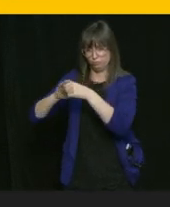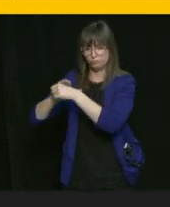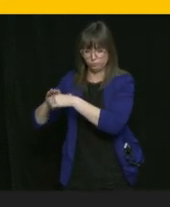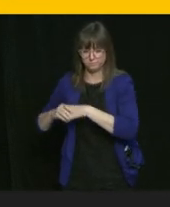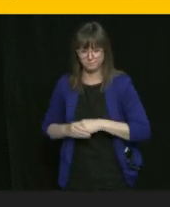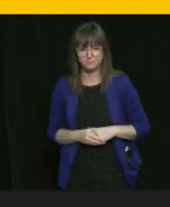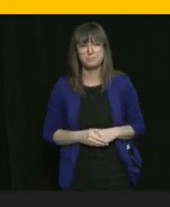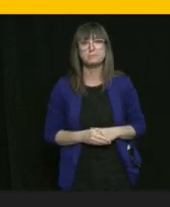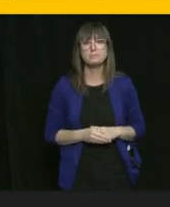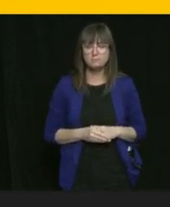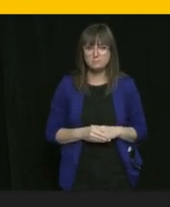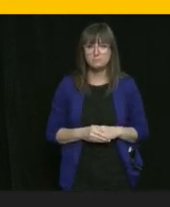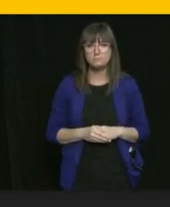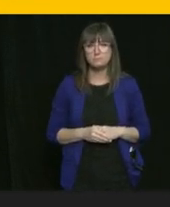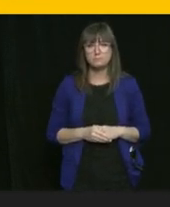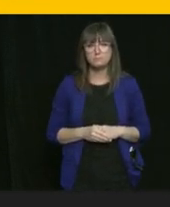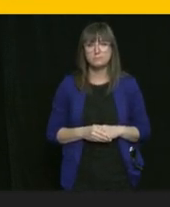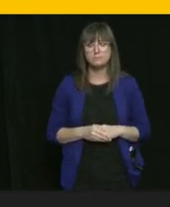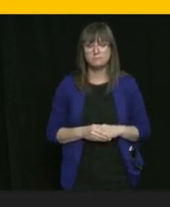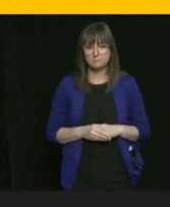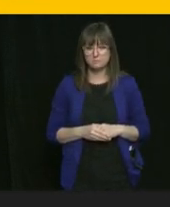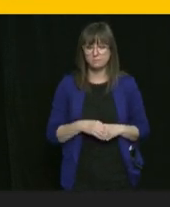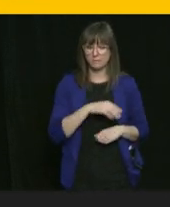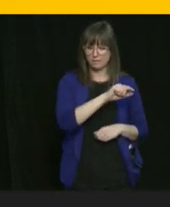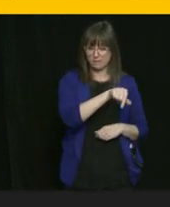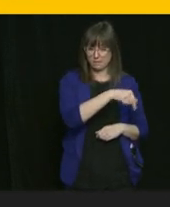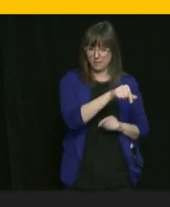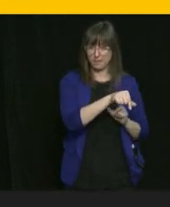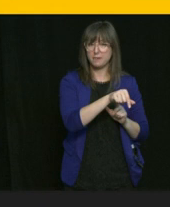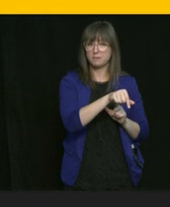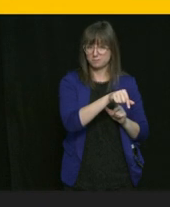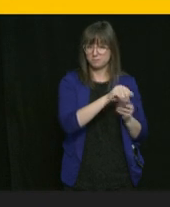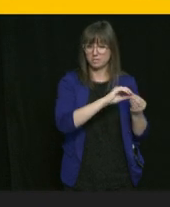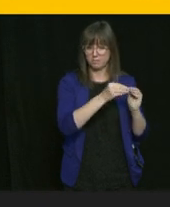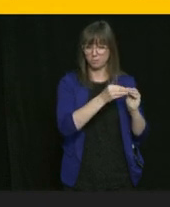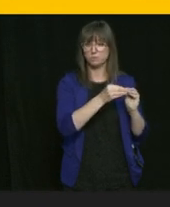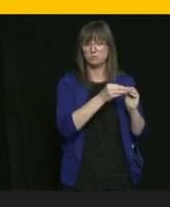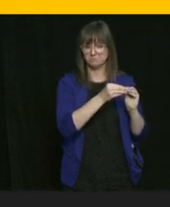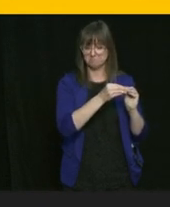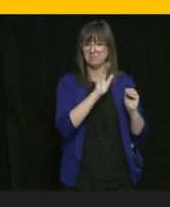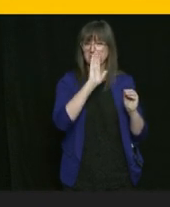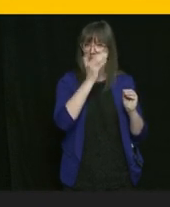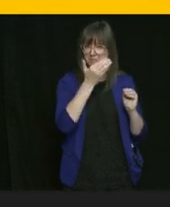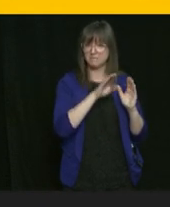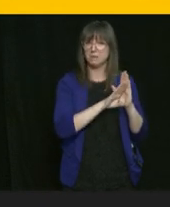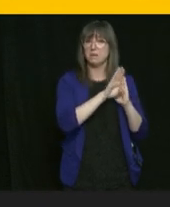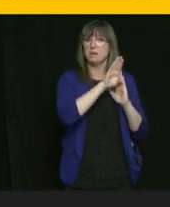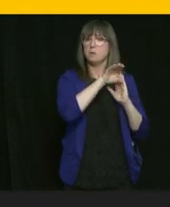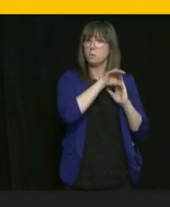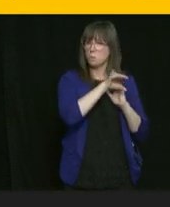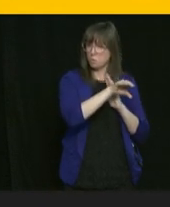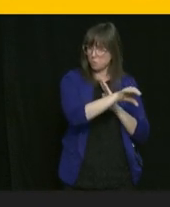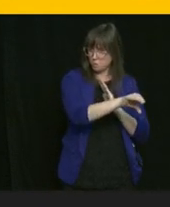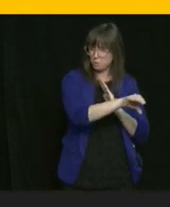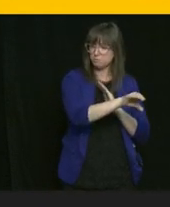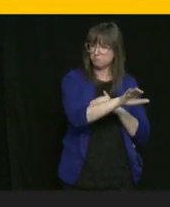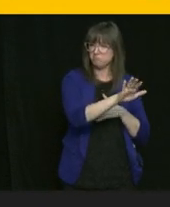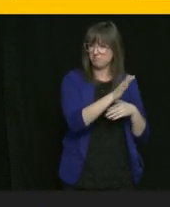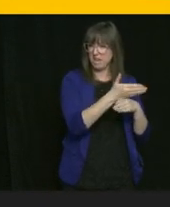country. The growth in Quebec case counts has appeared to gradually stabilize, averaging